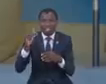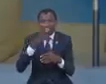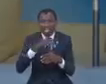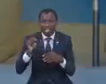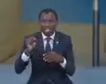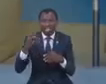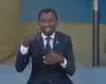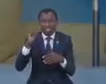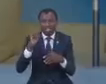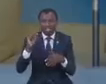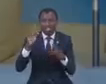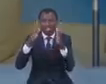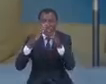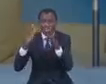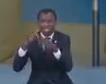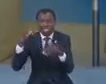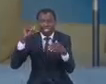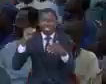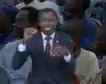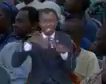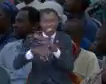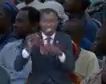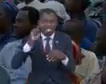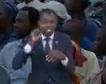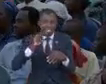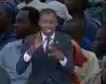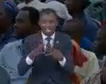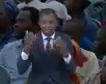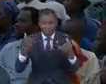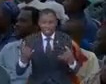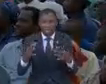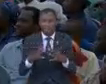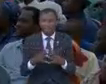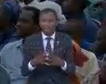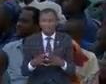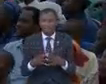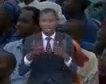cities in Nigeria. Thank you very much.